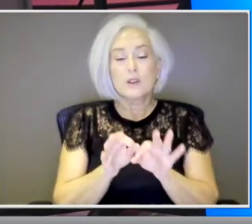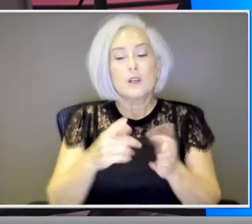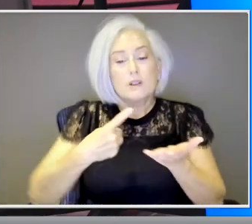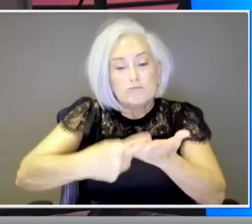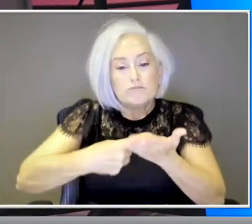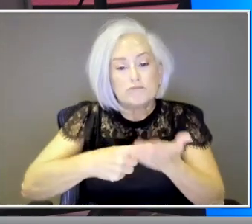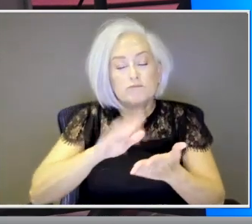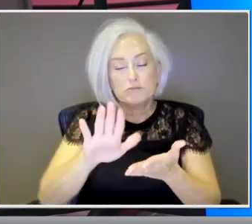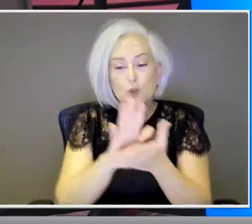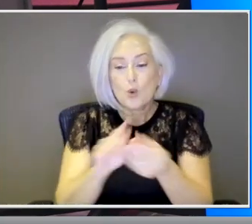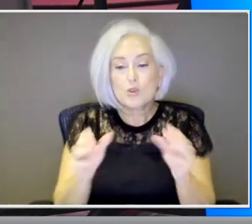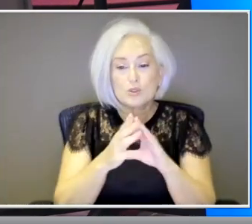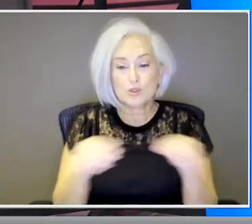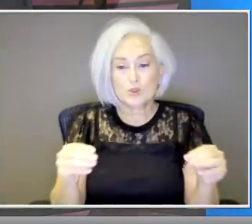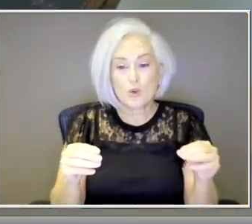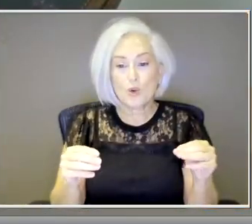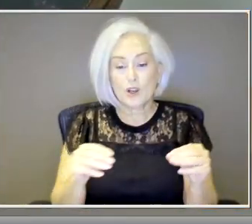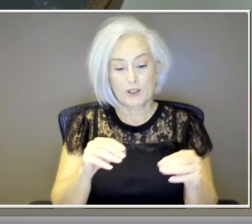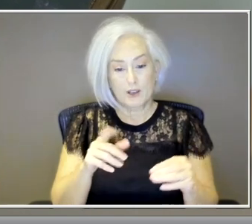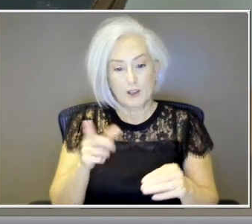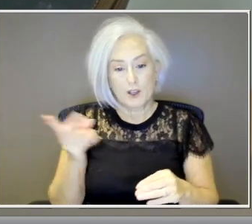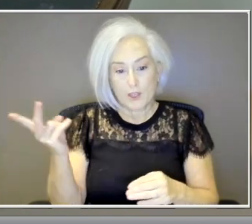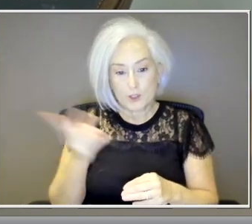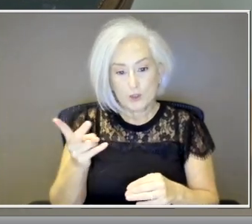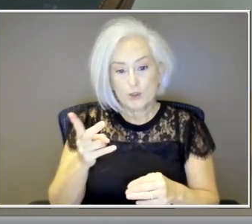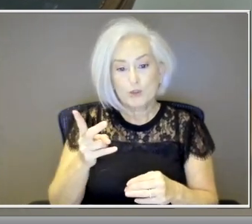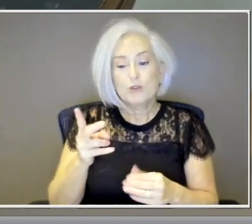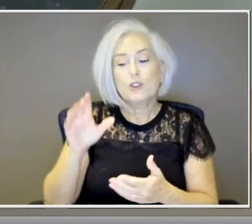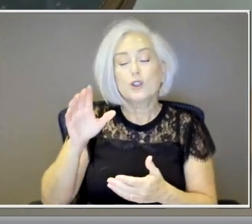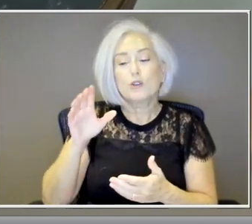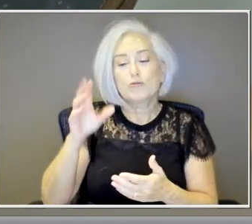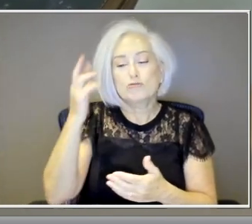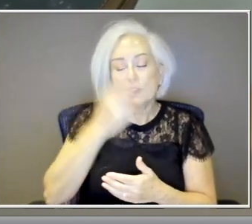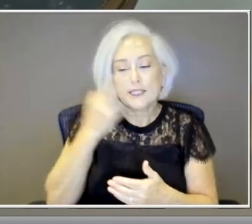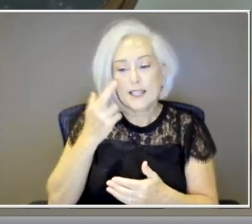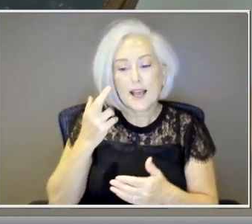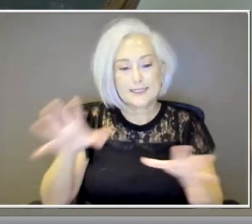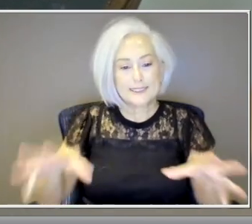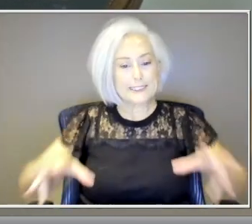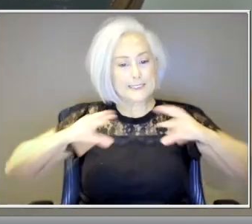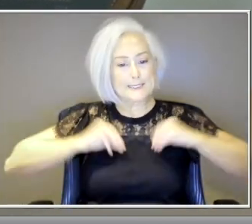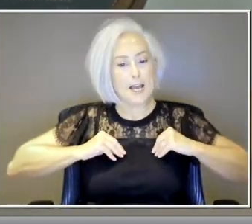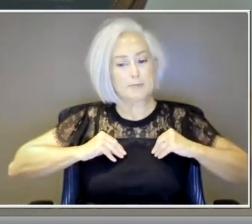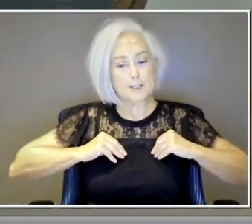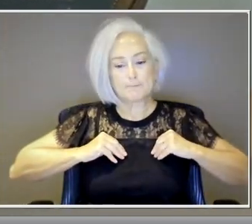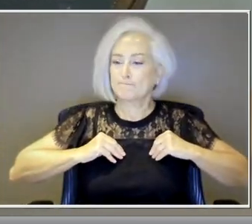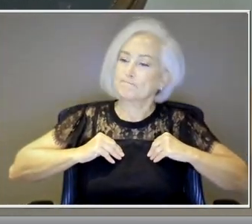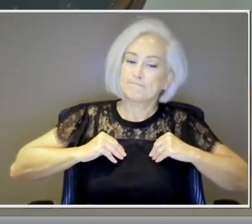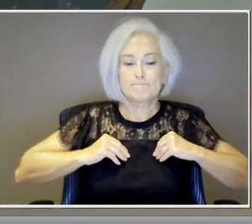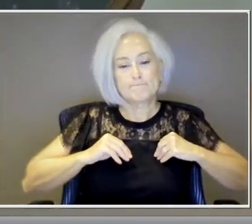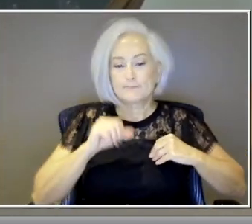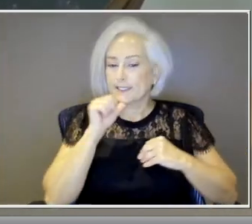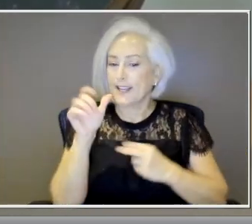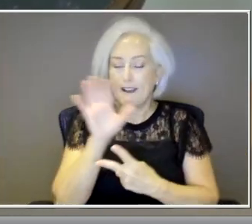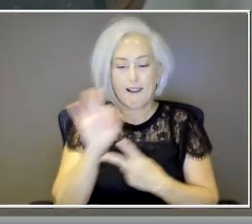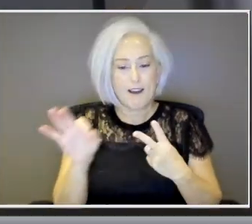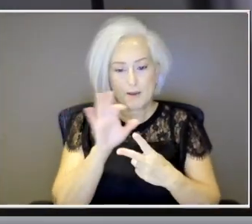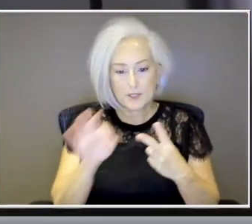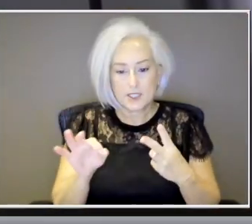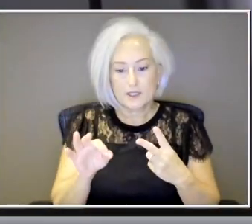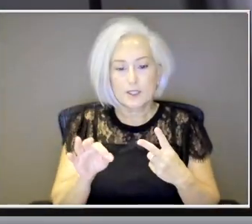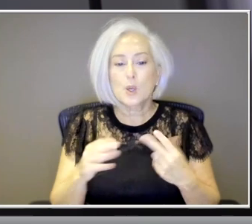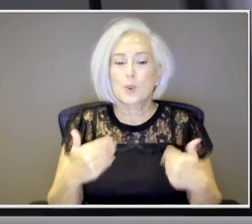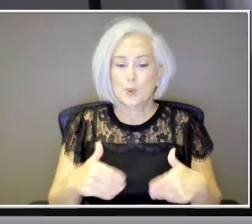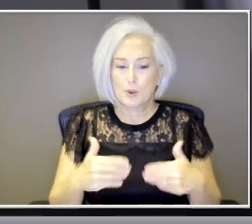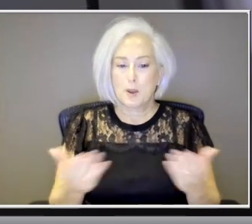story and you and your husband realizing that adoption was not an option. It's more complicated than them